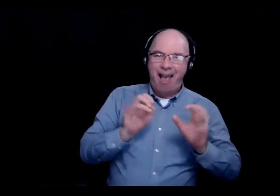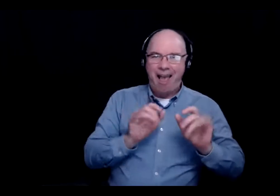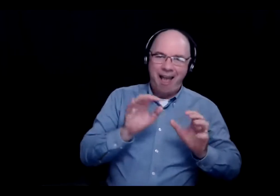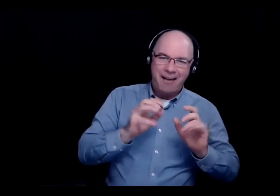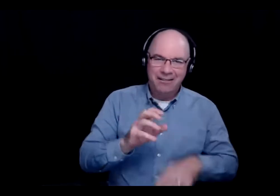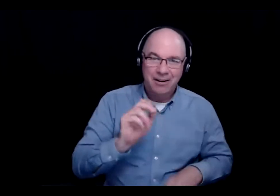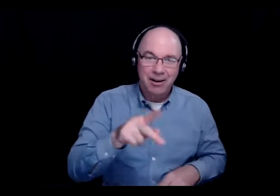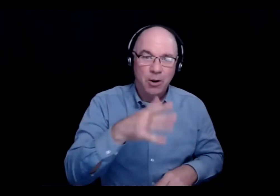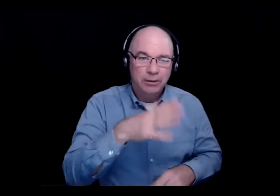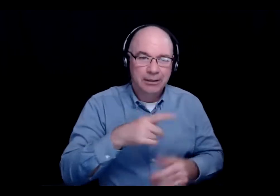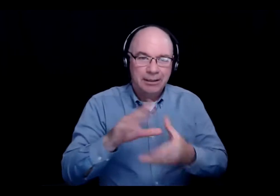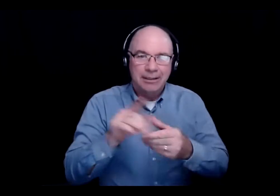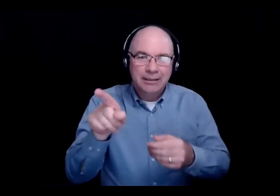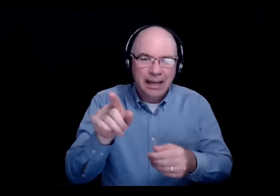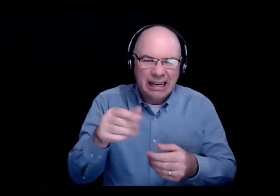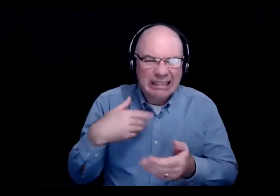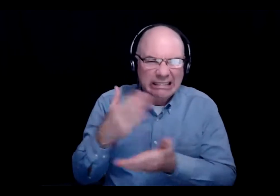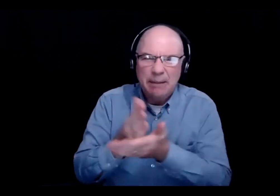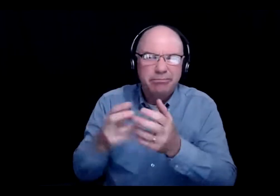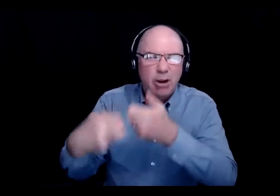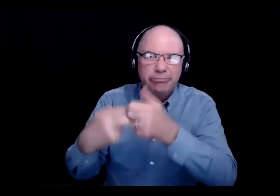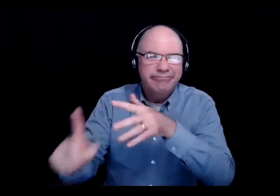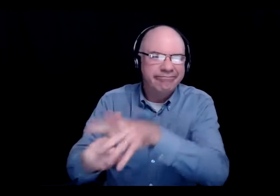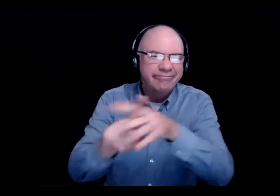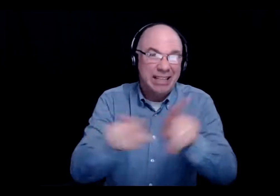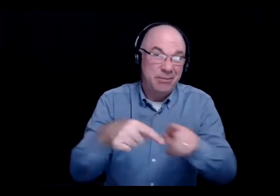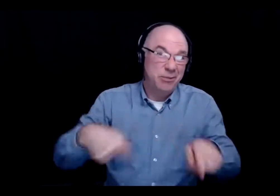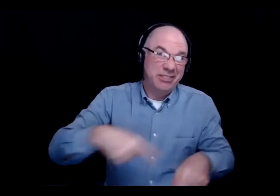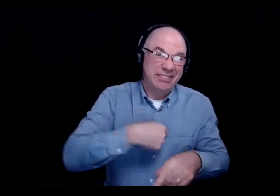Maybe they're having delays and technical issues like we did.